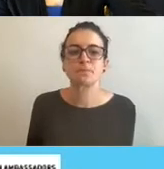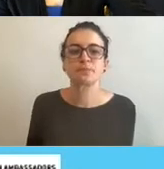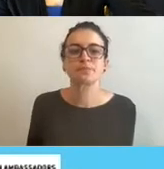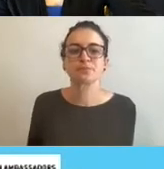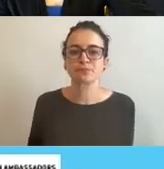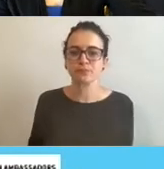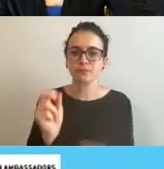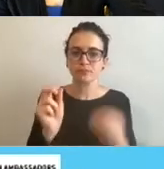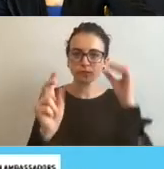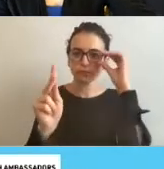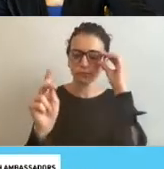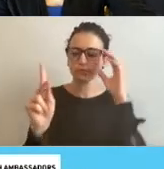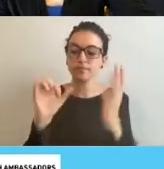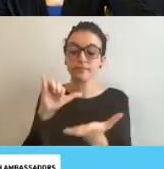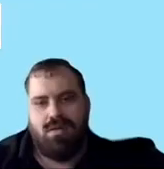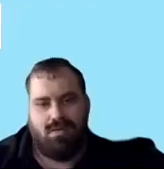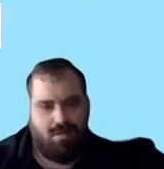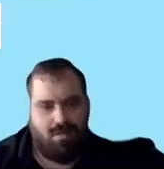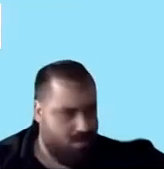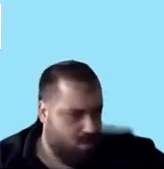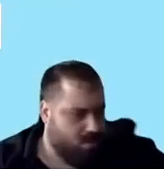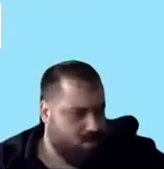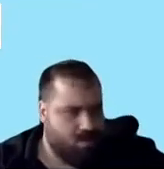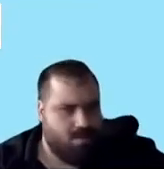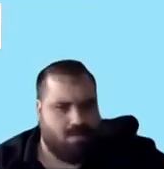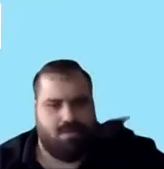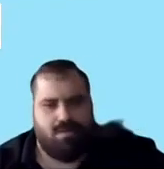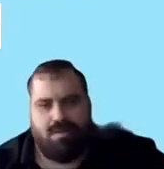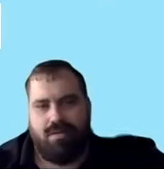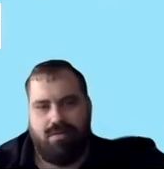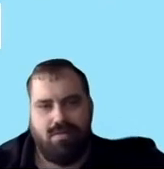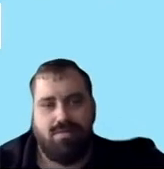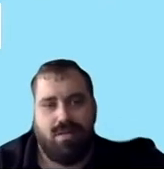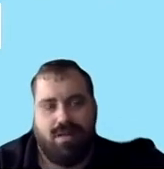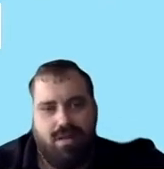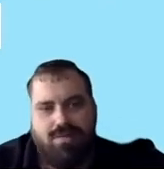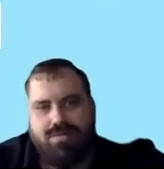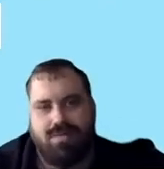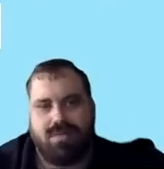that is the official end of my slideshow. That's going to stop sharing our screen.